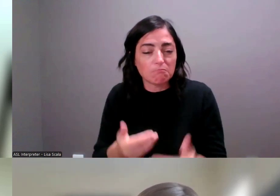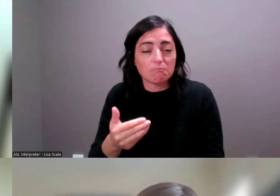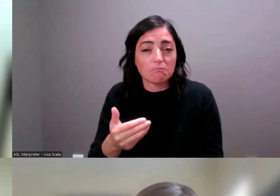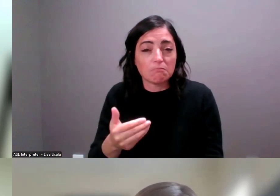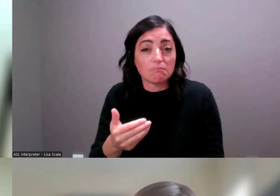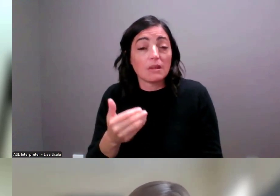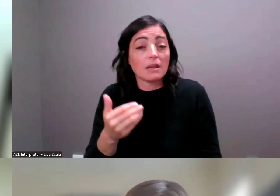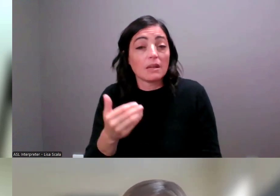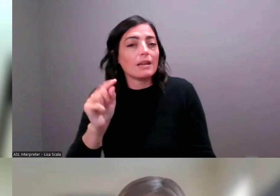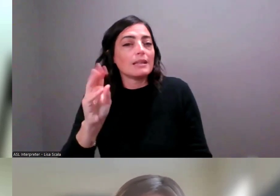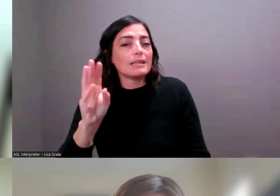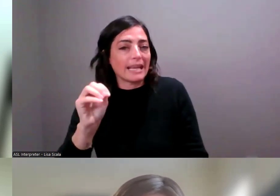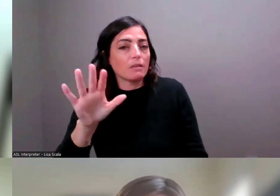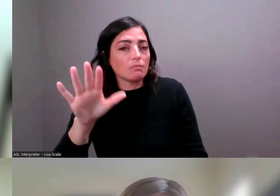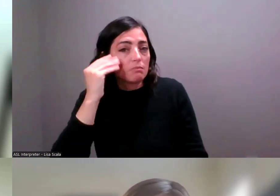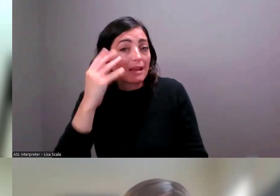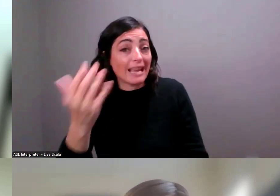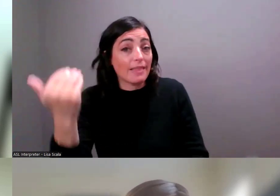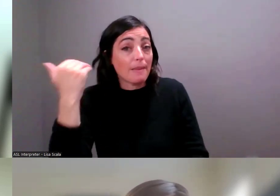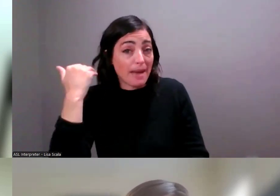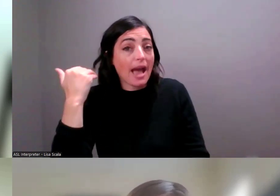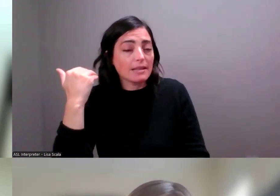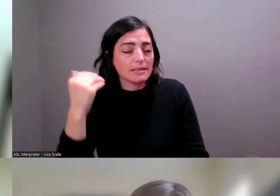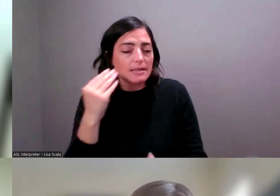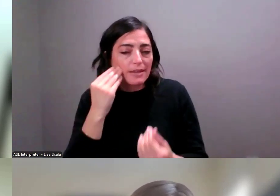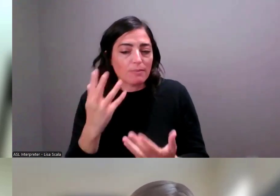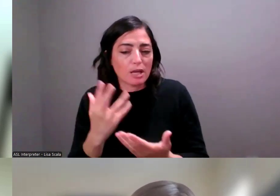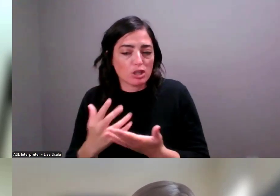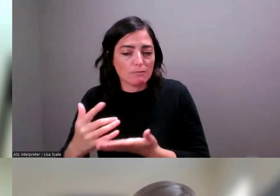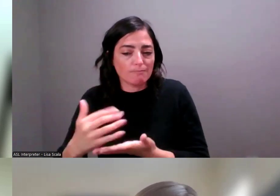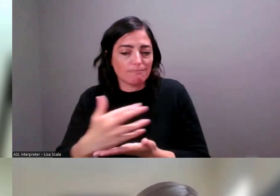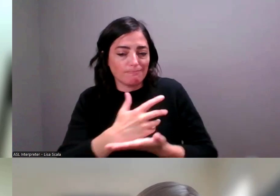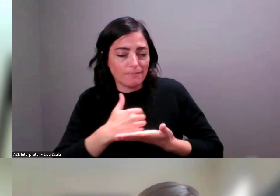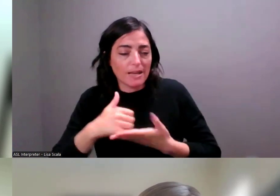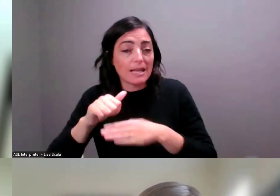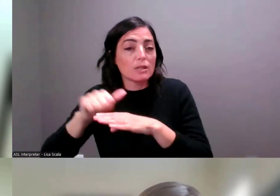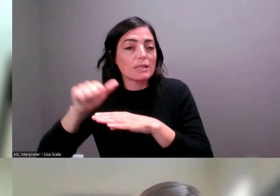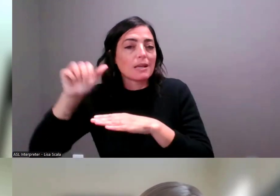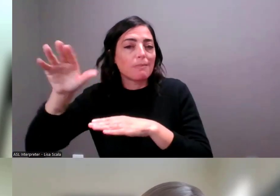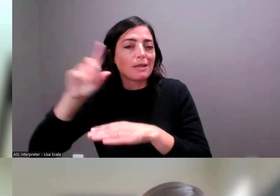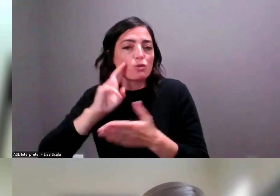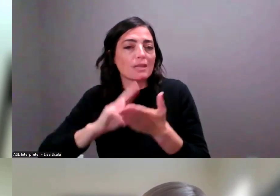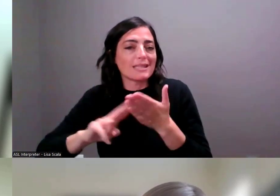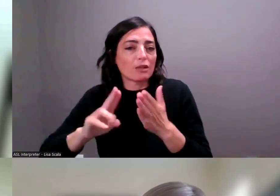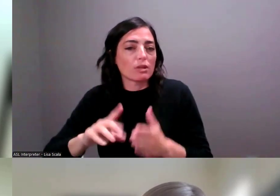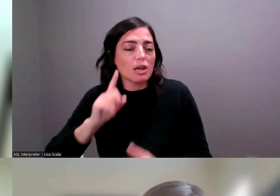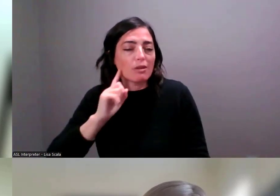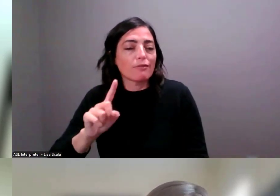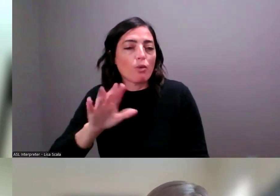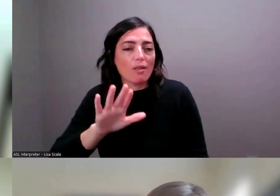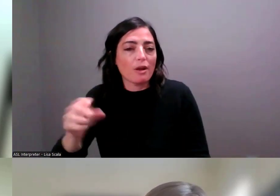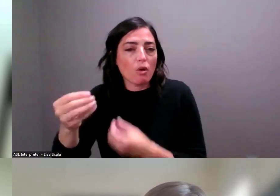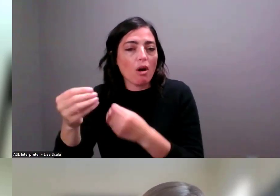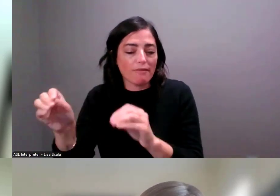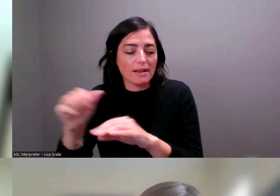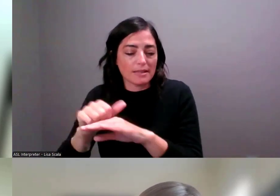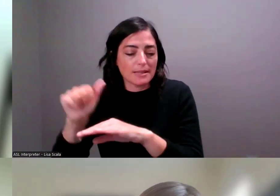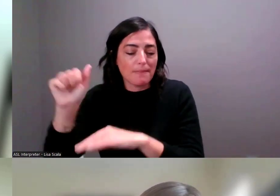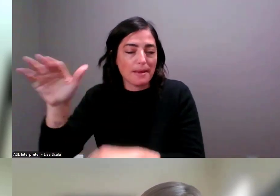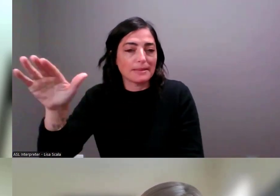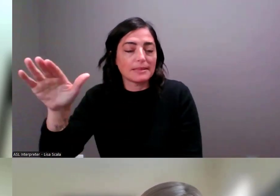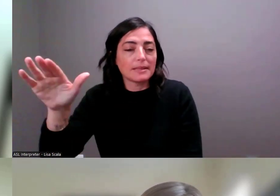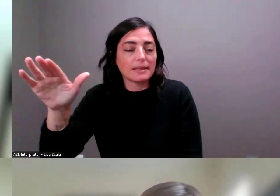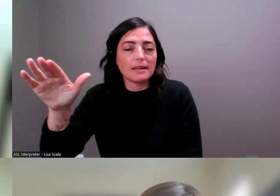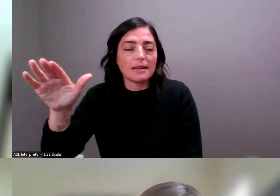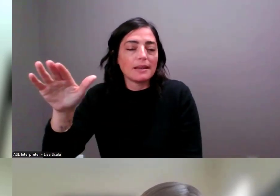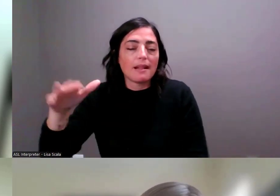I may, we have in the past compiled information to submit it to the Secretary of the Commonwealth's office. We haven't provided